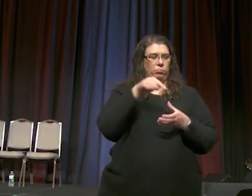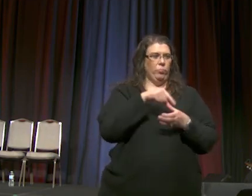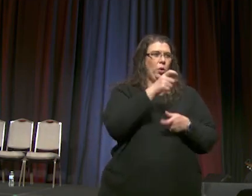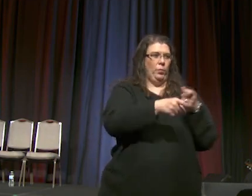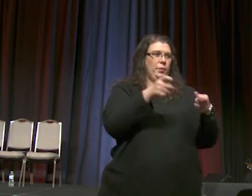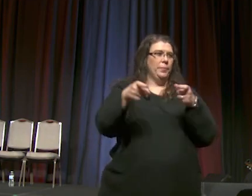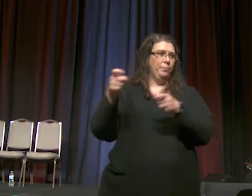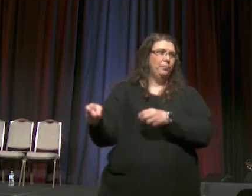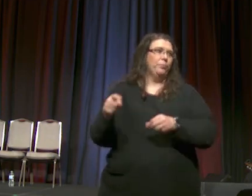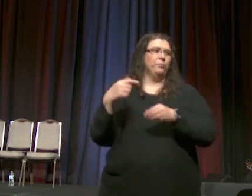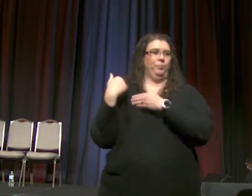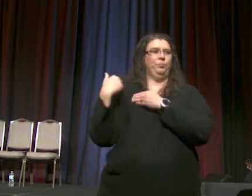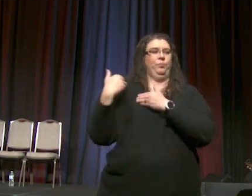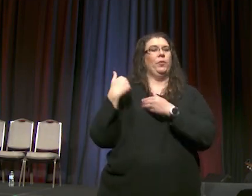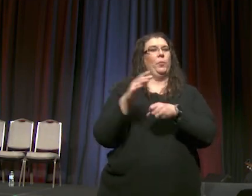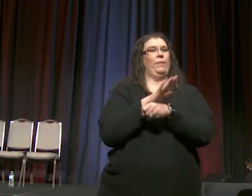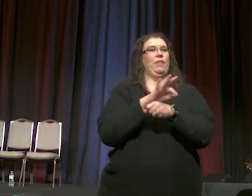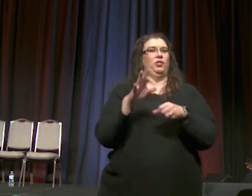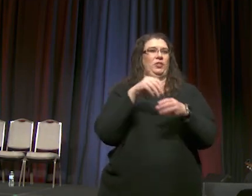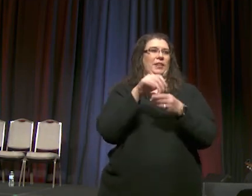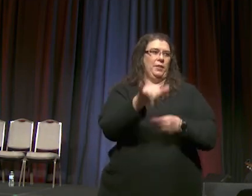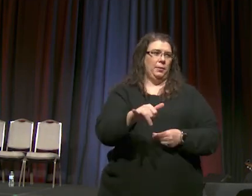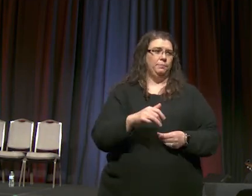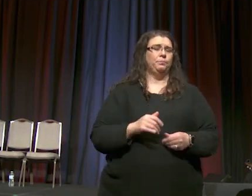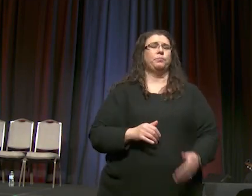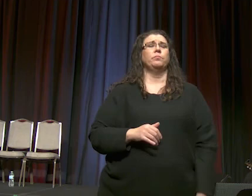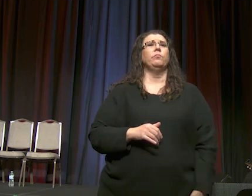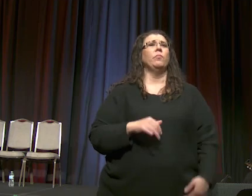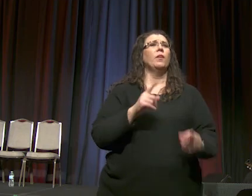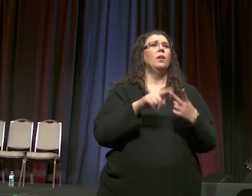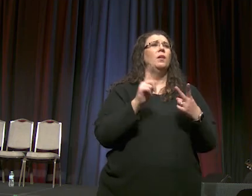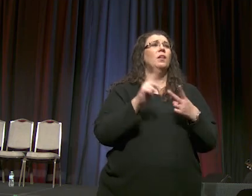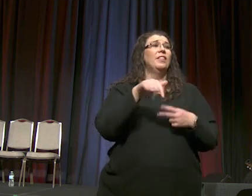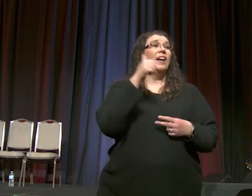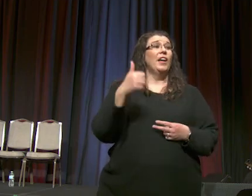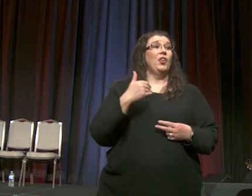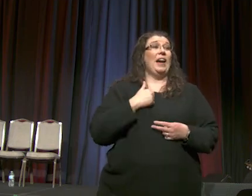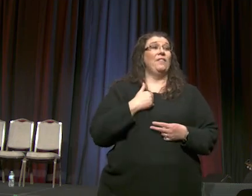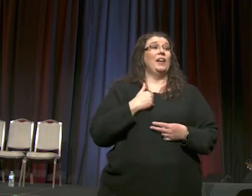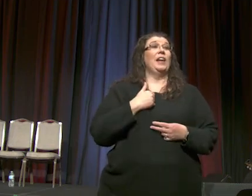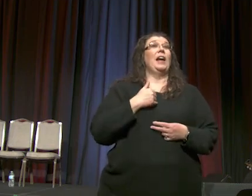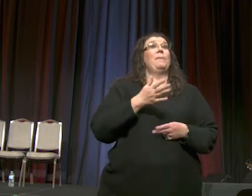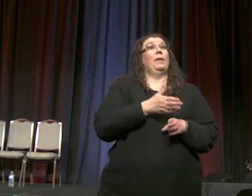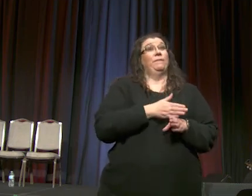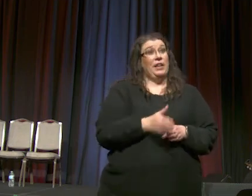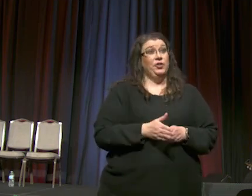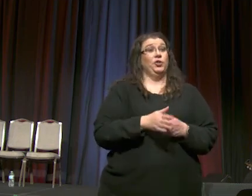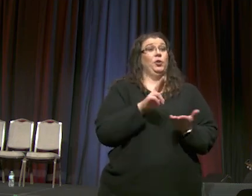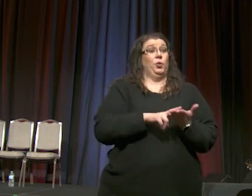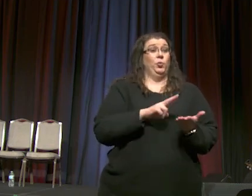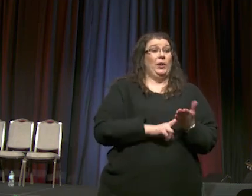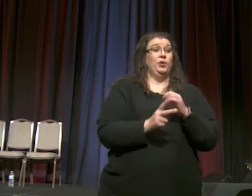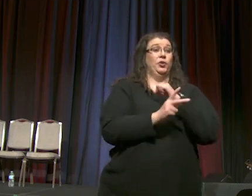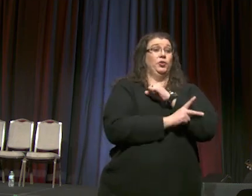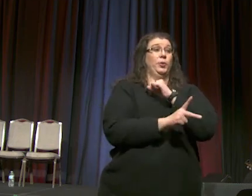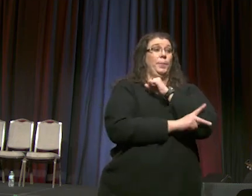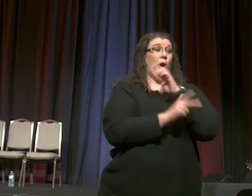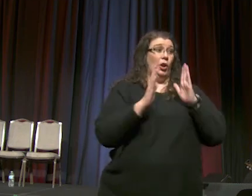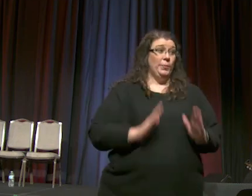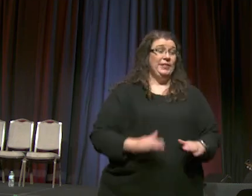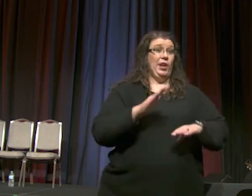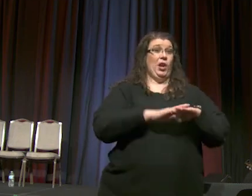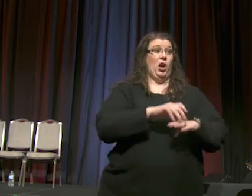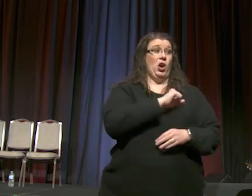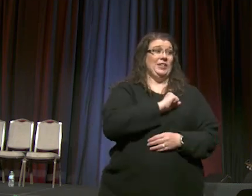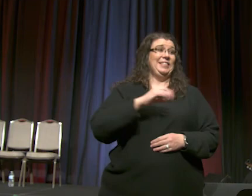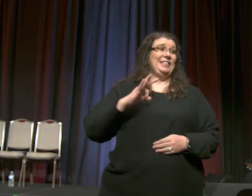within the legislative committees. The other piece of having the professional registered parliamentarian on my staff is that